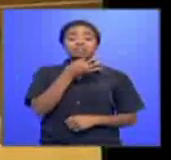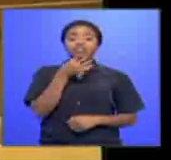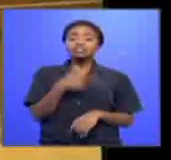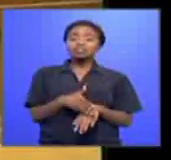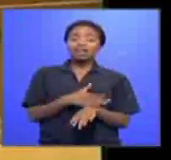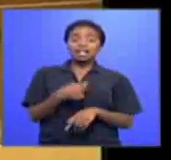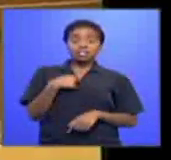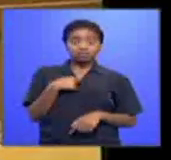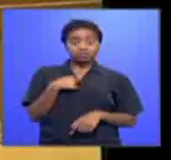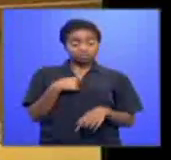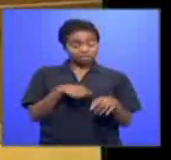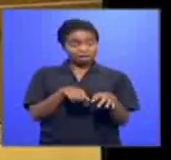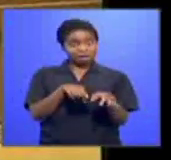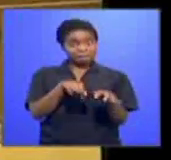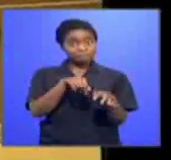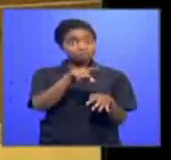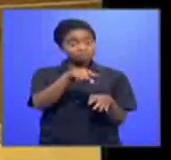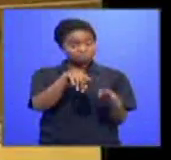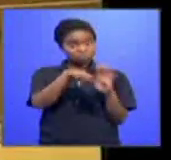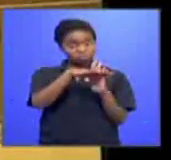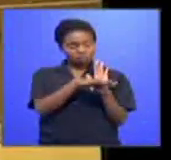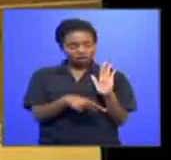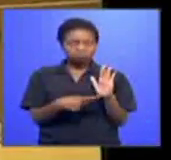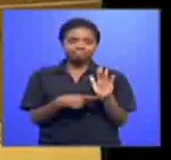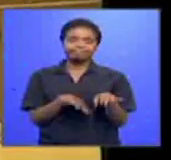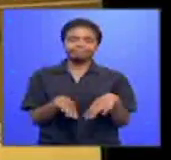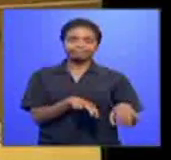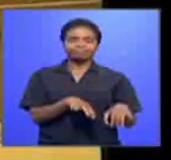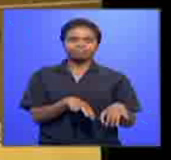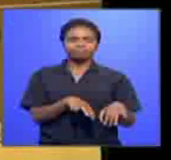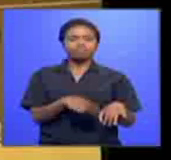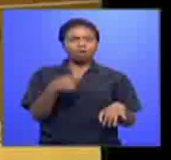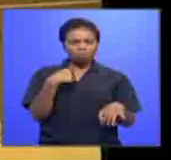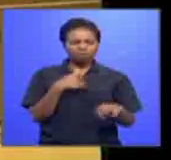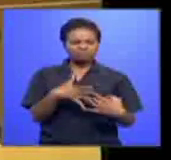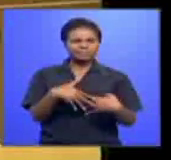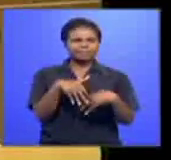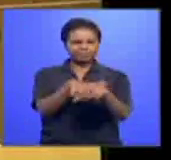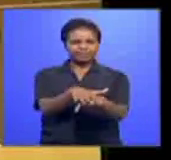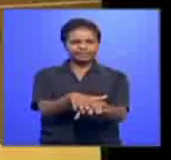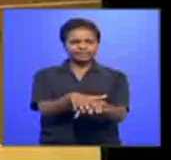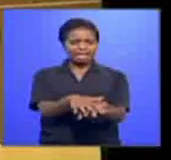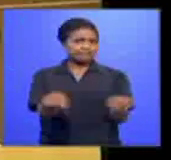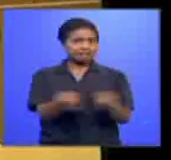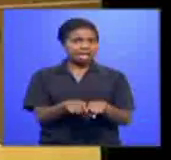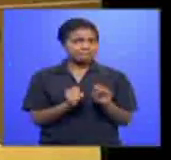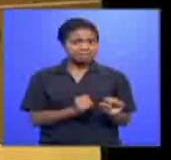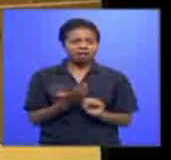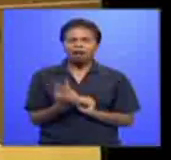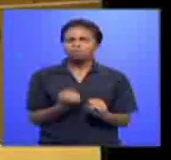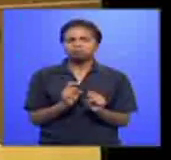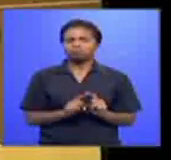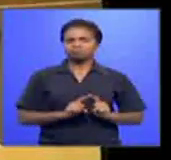of action will be implemented differently as the activities